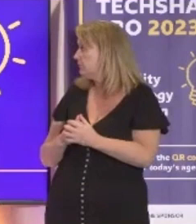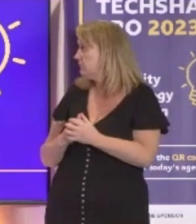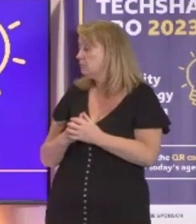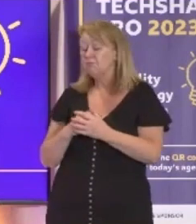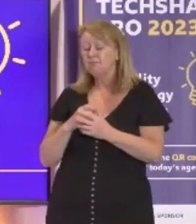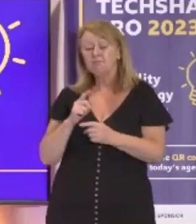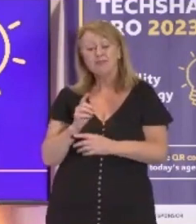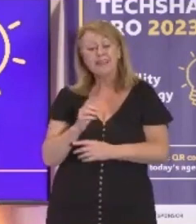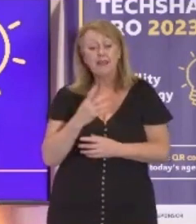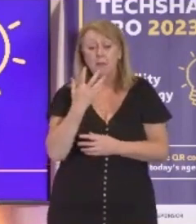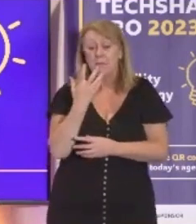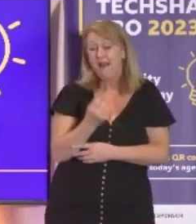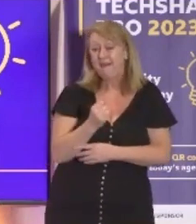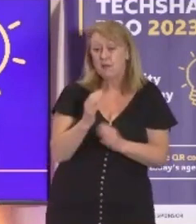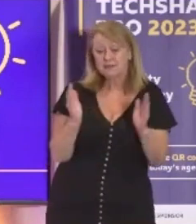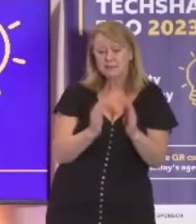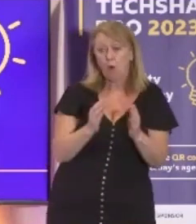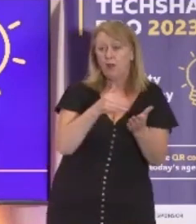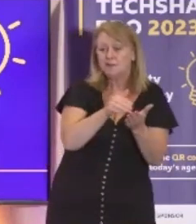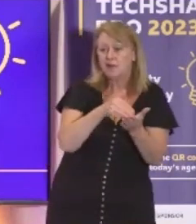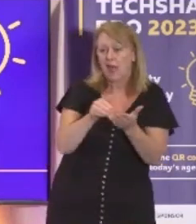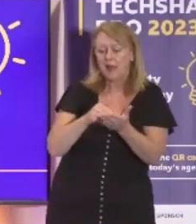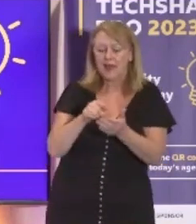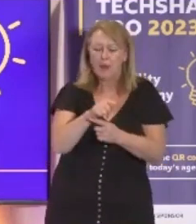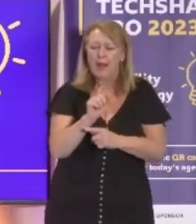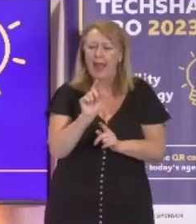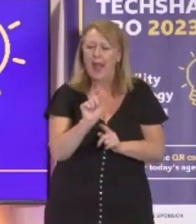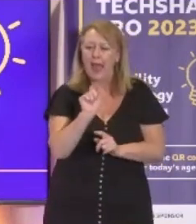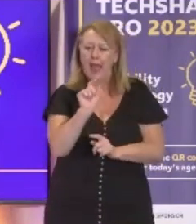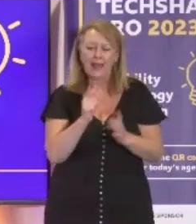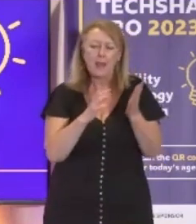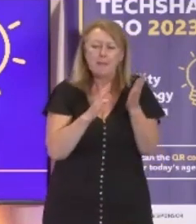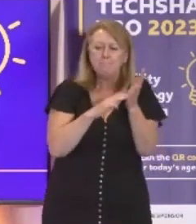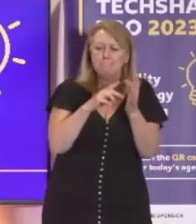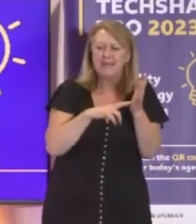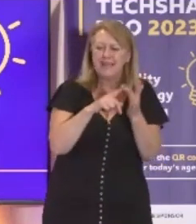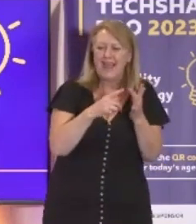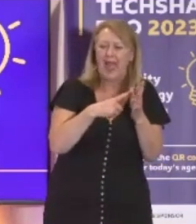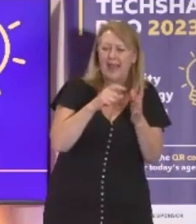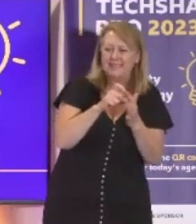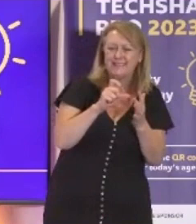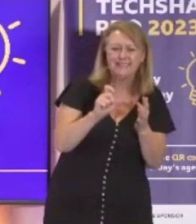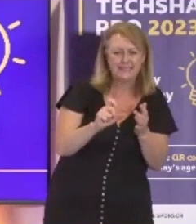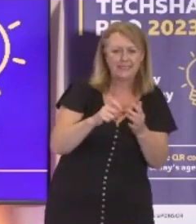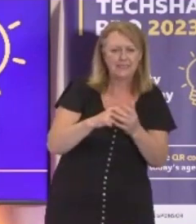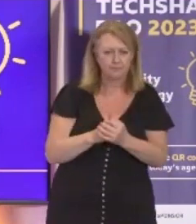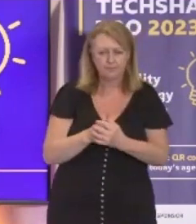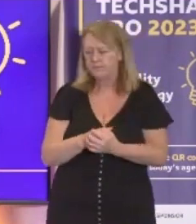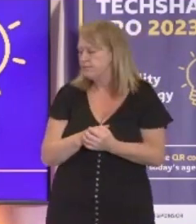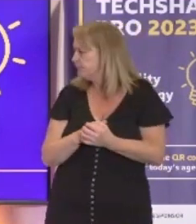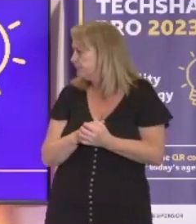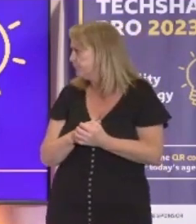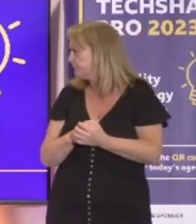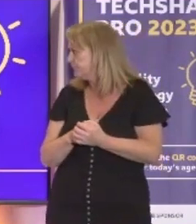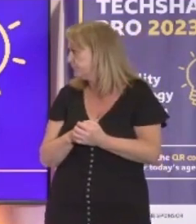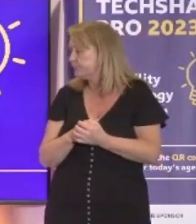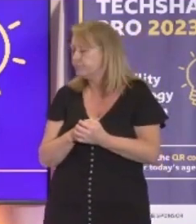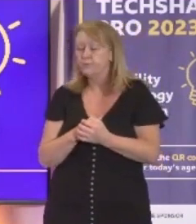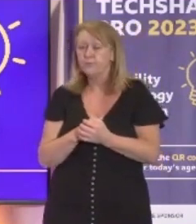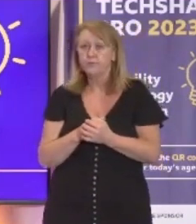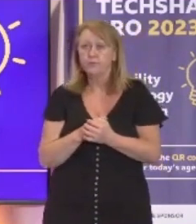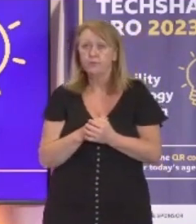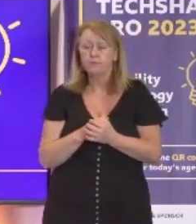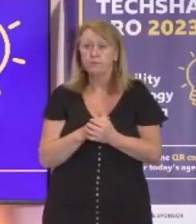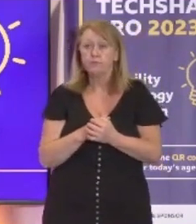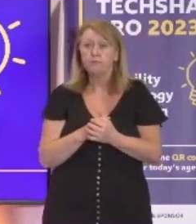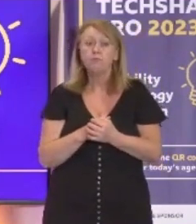small sales site, we're trying to figure out like a mini ADC. And I guess that suggests that there's a willingness,